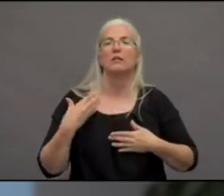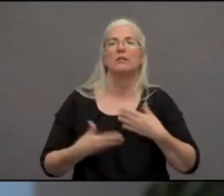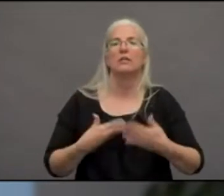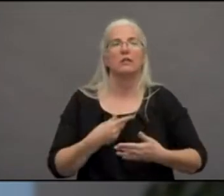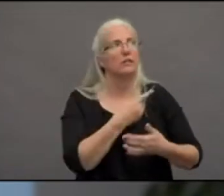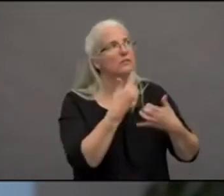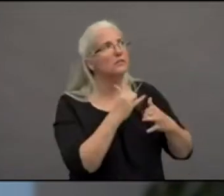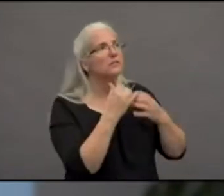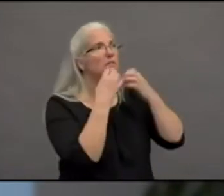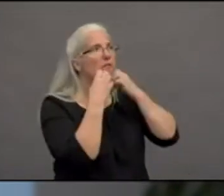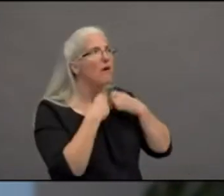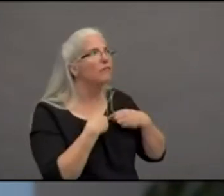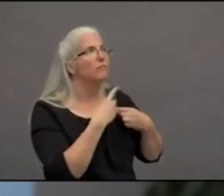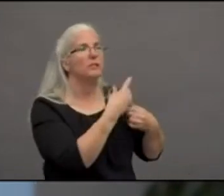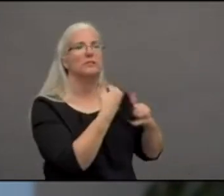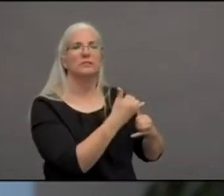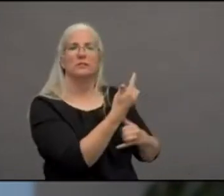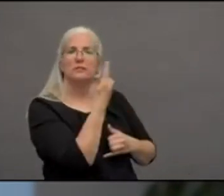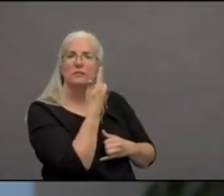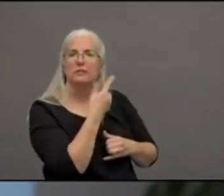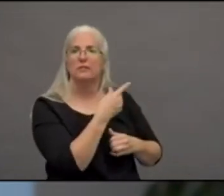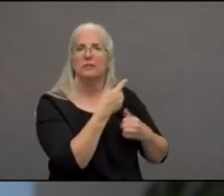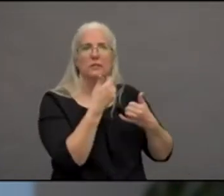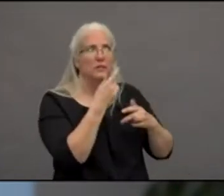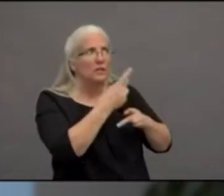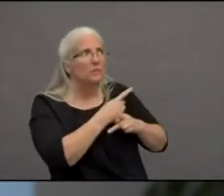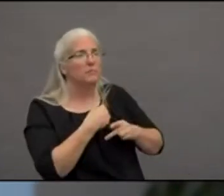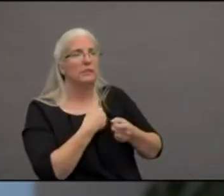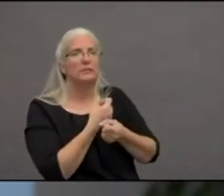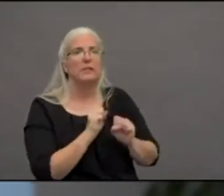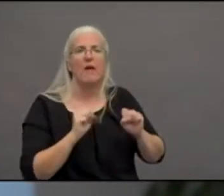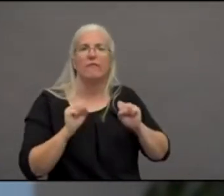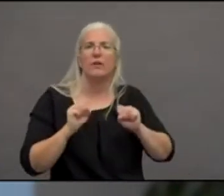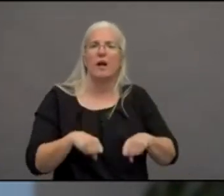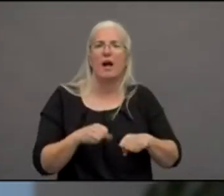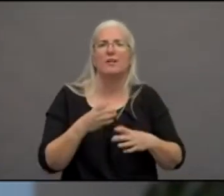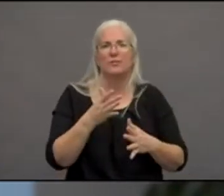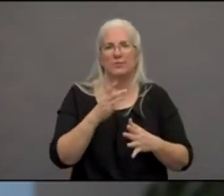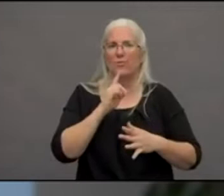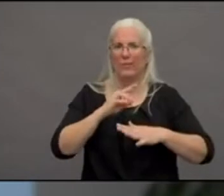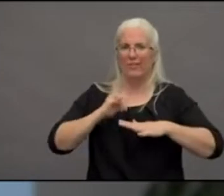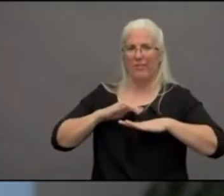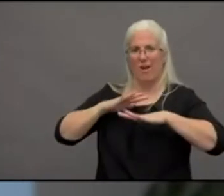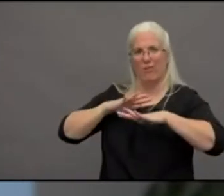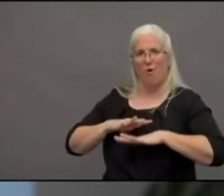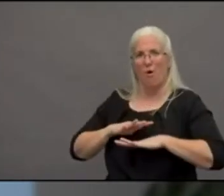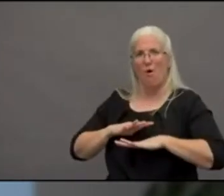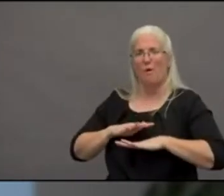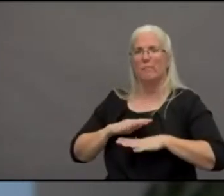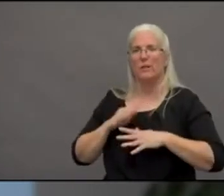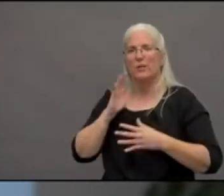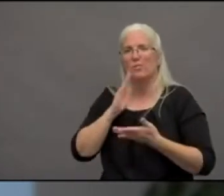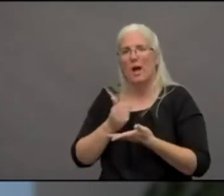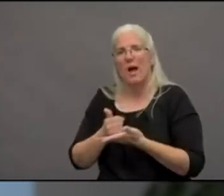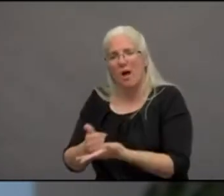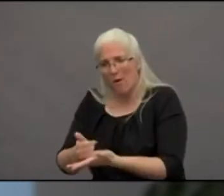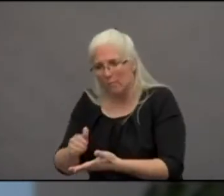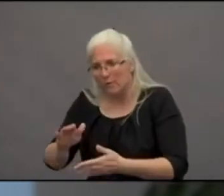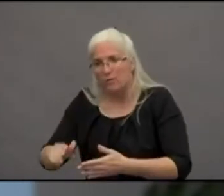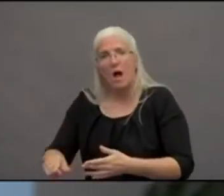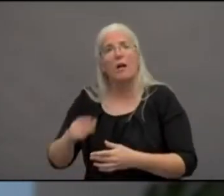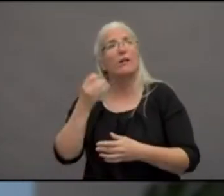me, and who's keeping me safe, but also answers my questions or supports me when I'm confused and I'm not sure what's